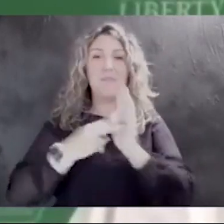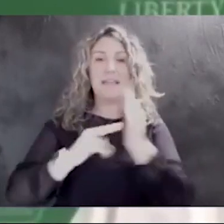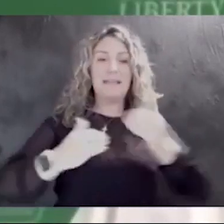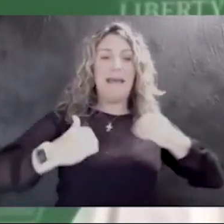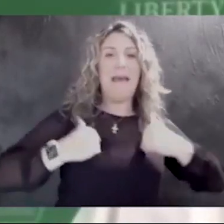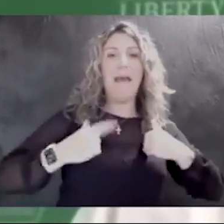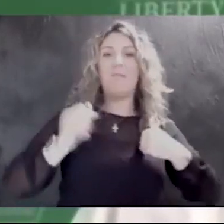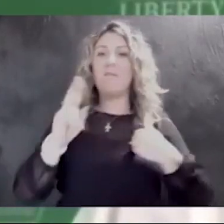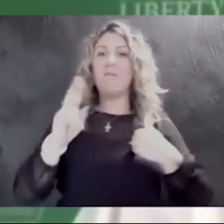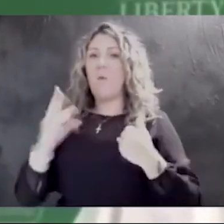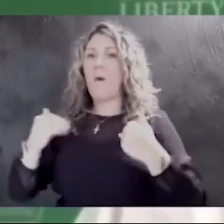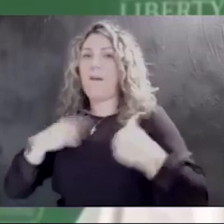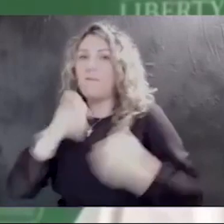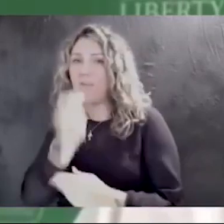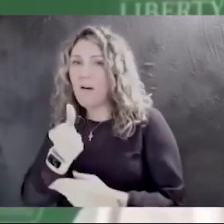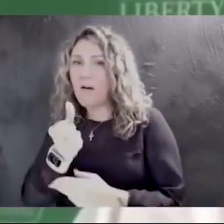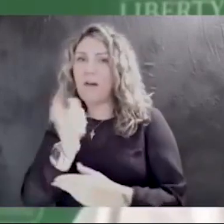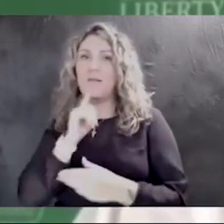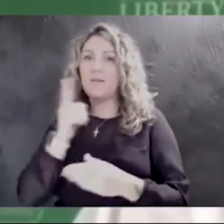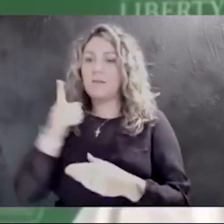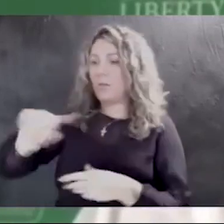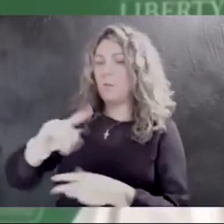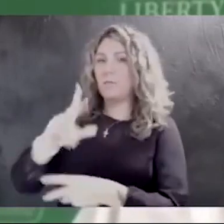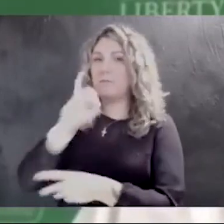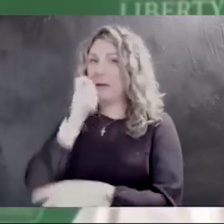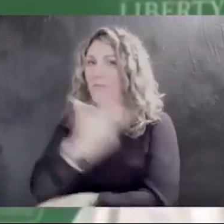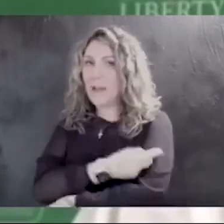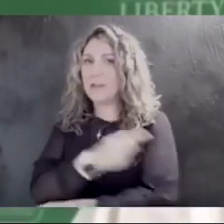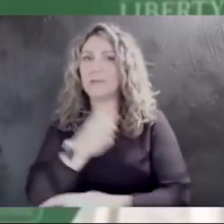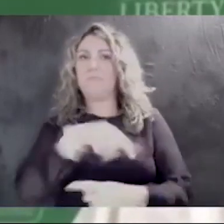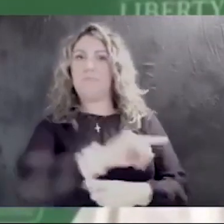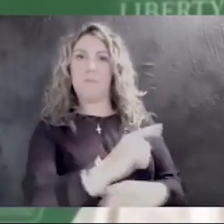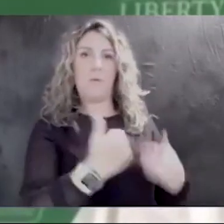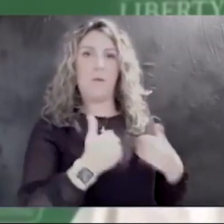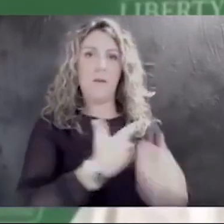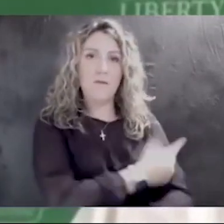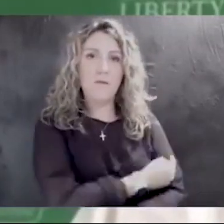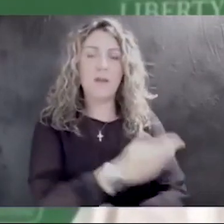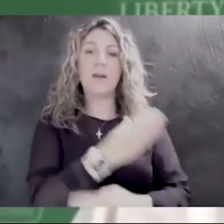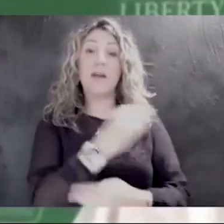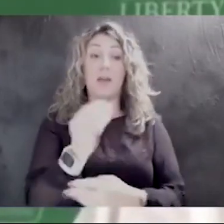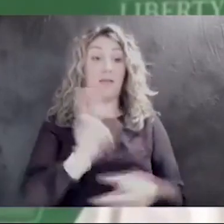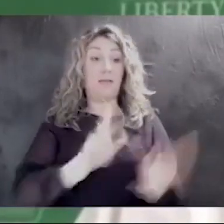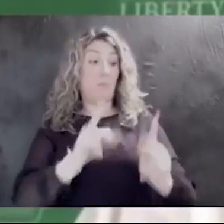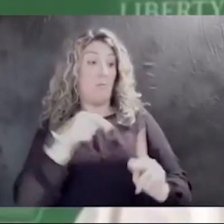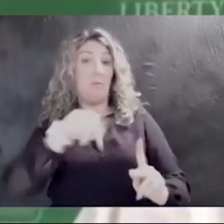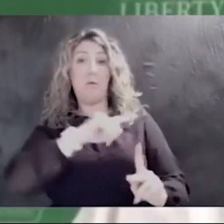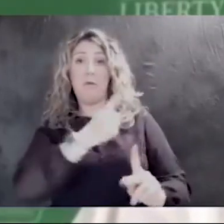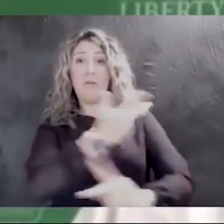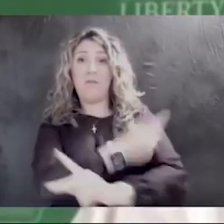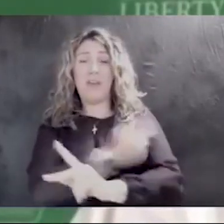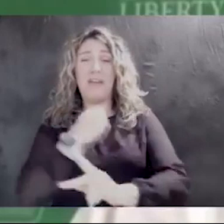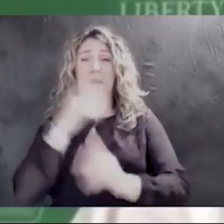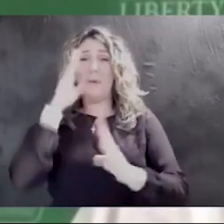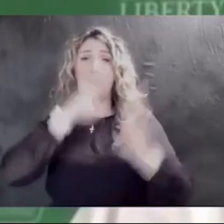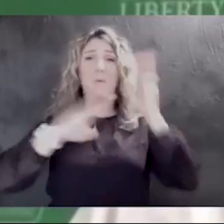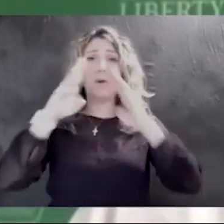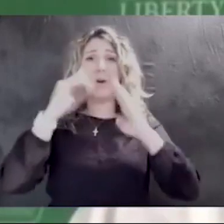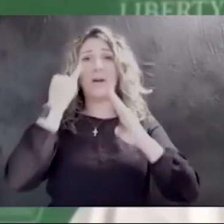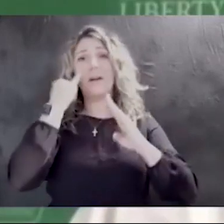going to exacerbate with the people who are not vaccinated. And even among the ones vaccinated, I worry if they